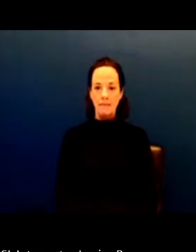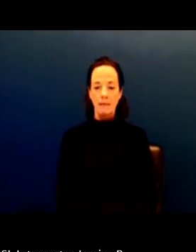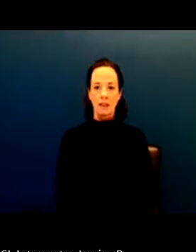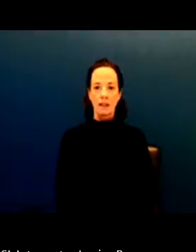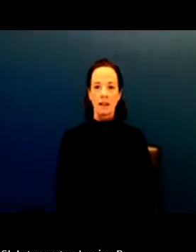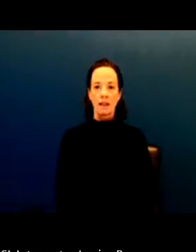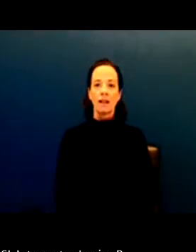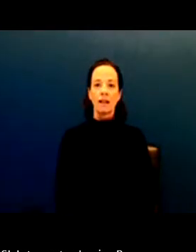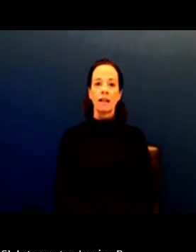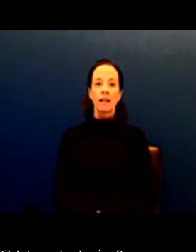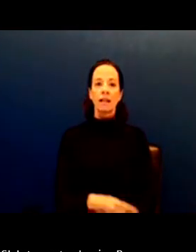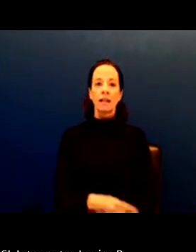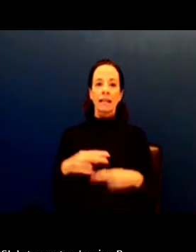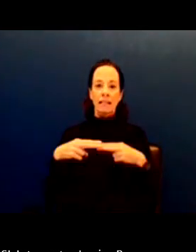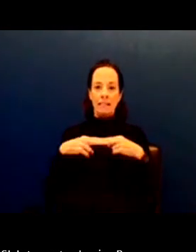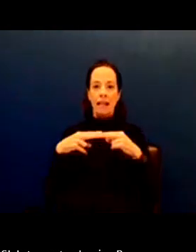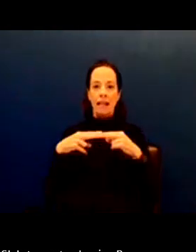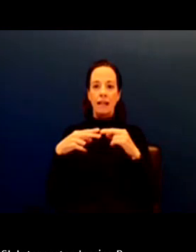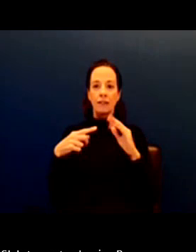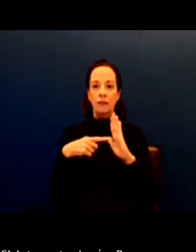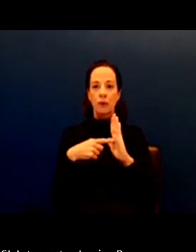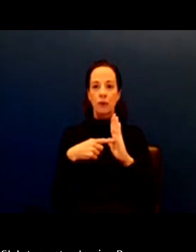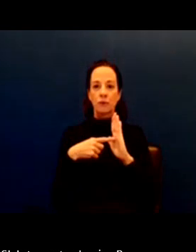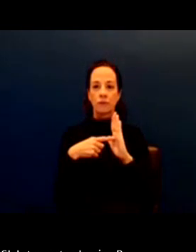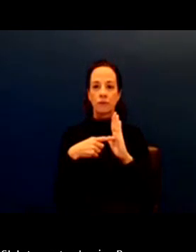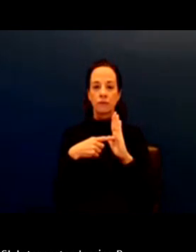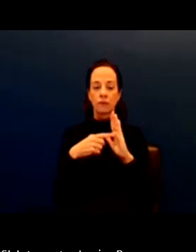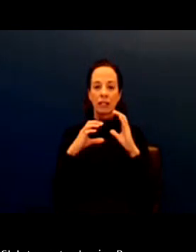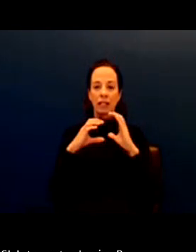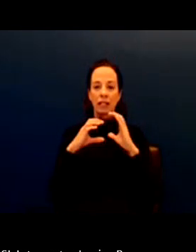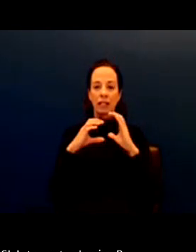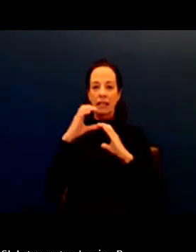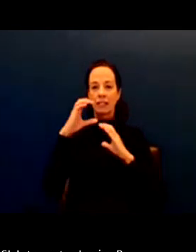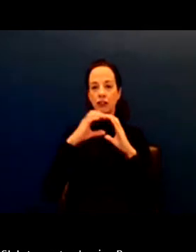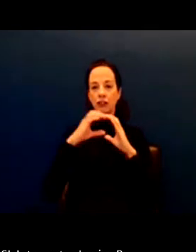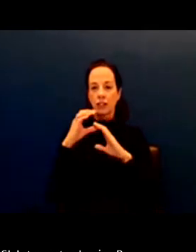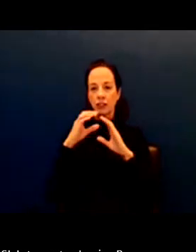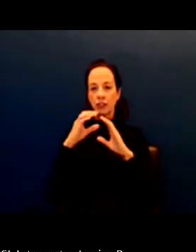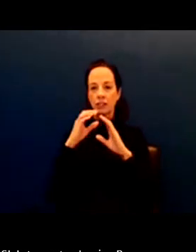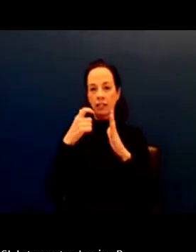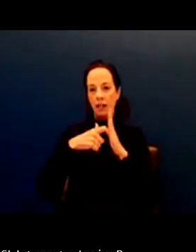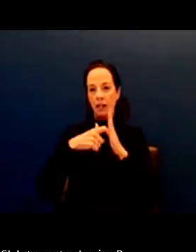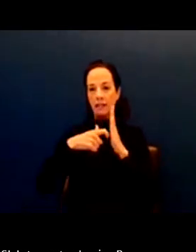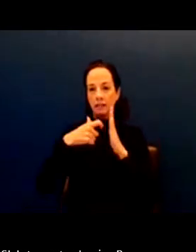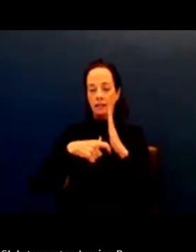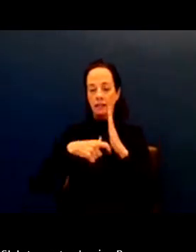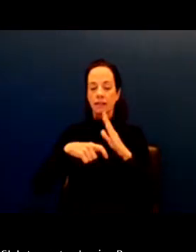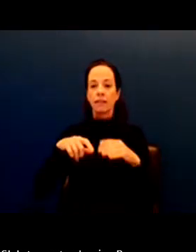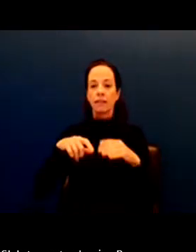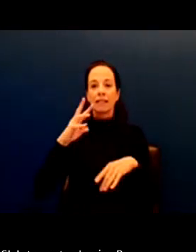construction costs 6 months after a project completed construction. And we've laid out the STIP and shop dollars